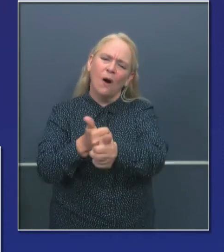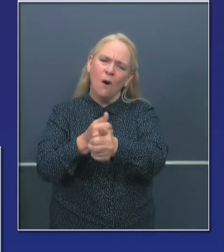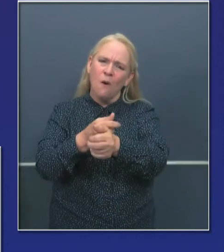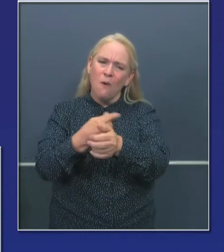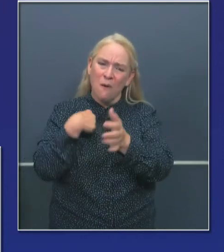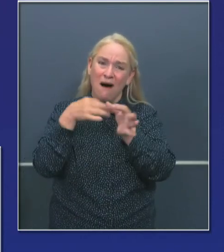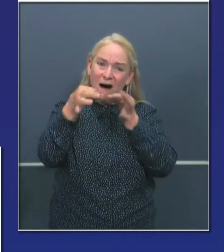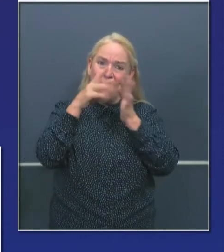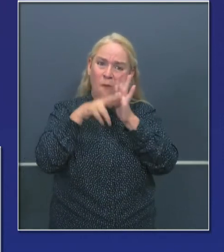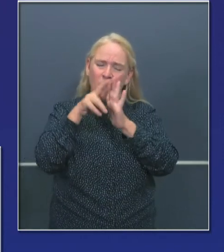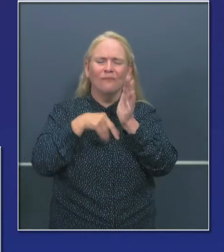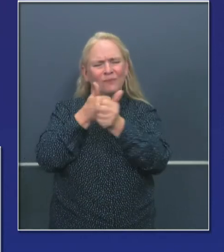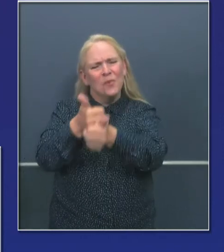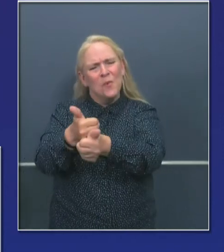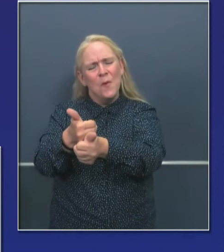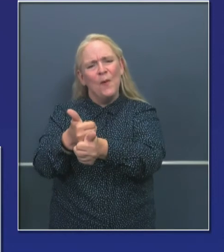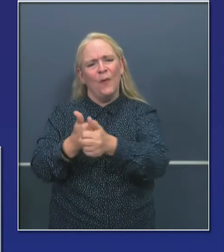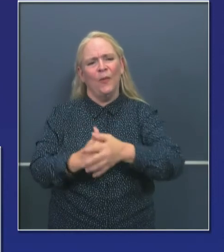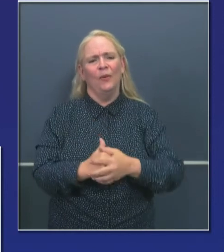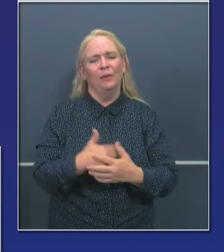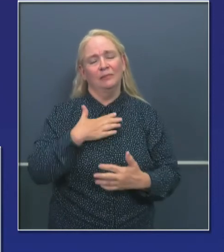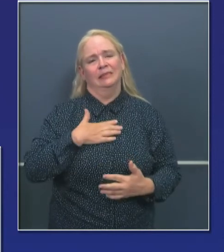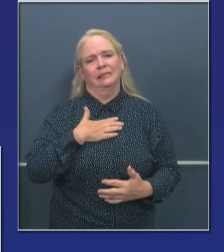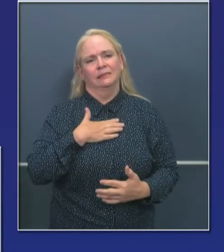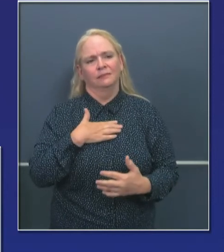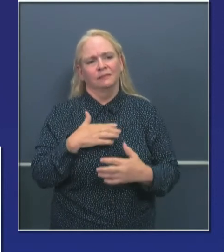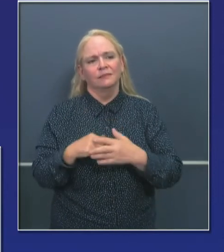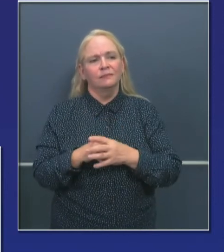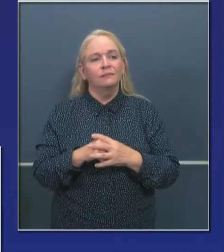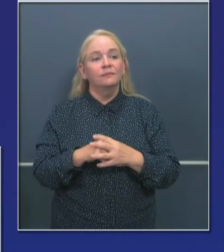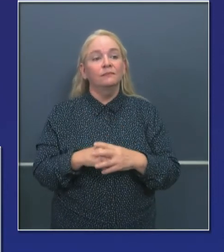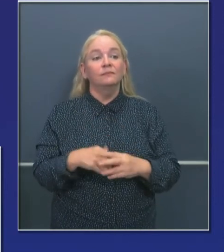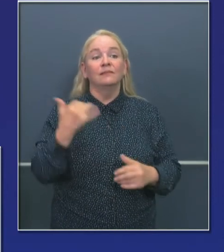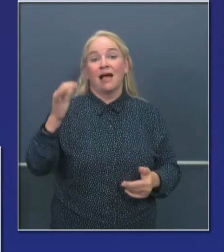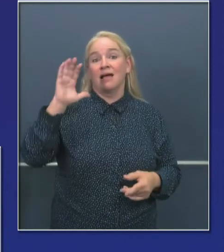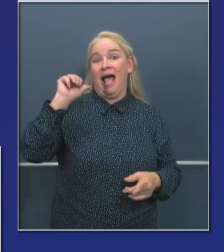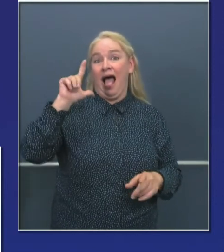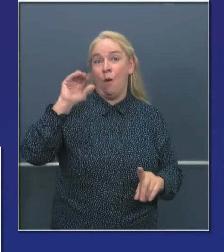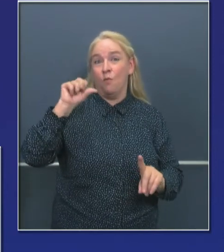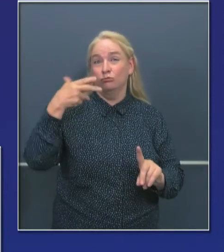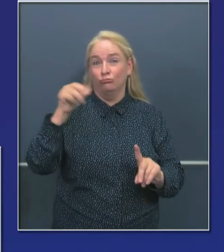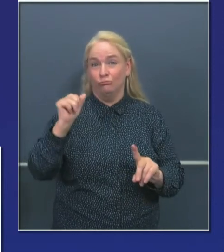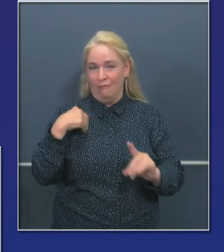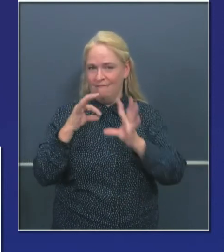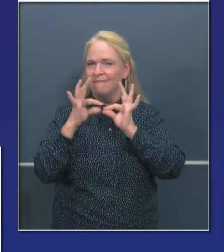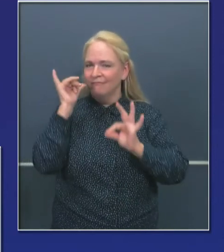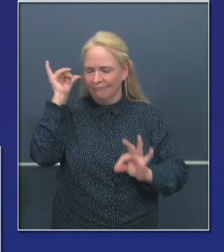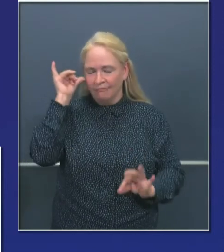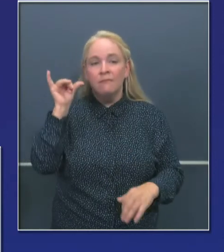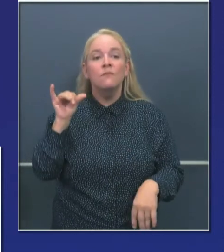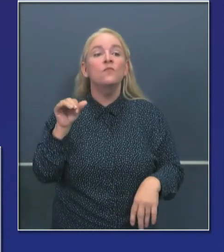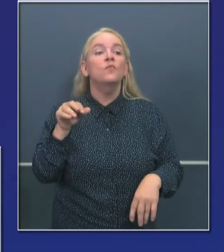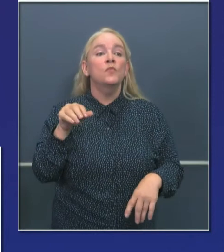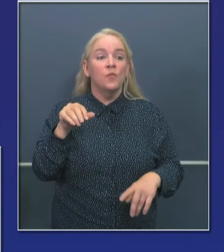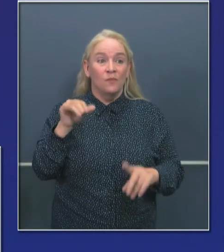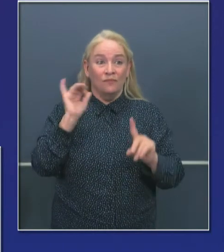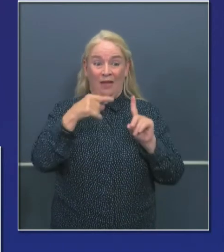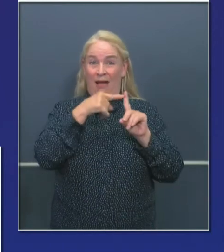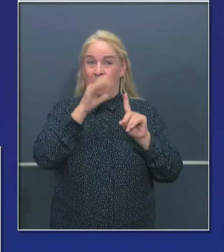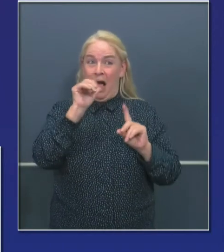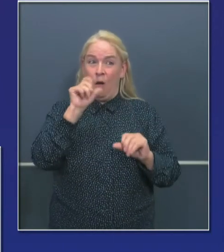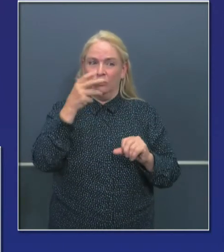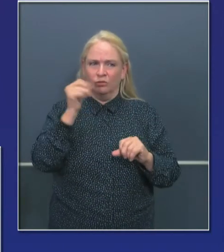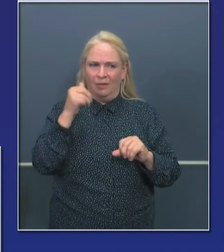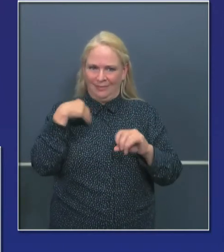notifications from our what we call Occupational Safety and Health Board, OSHA, as it's commonly referred to. We put out